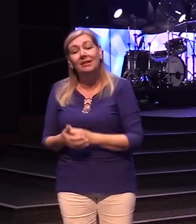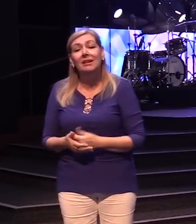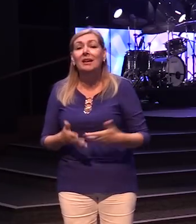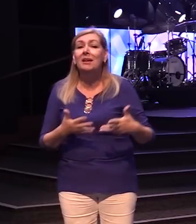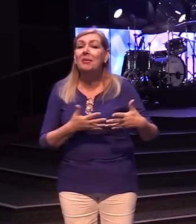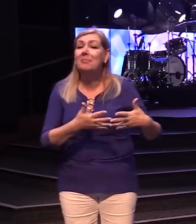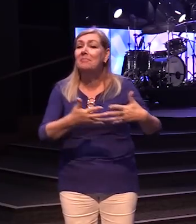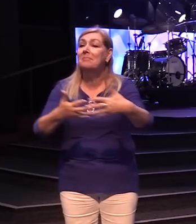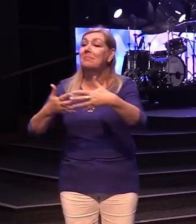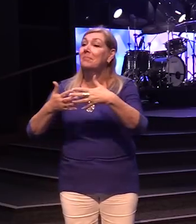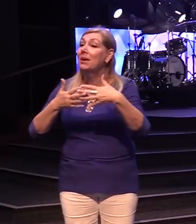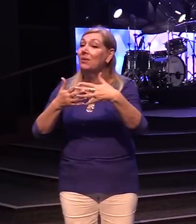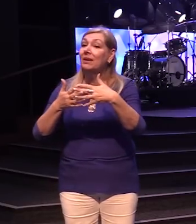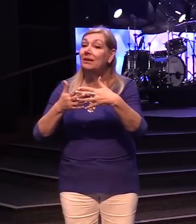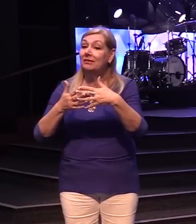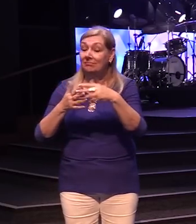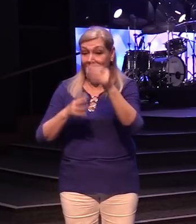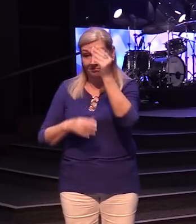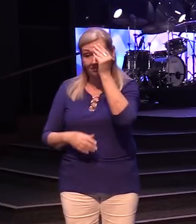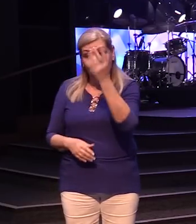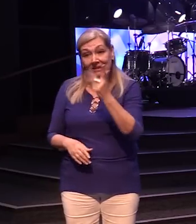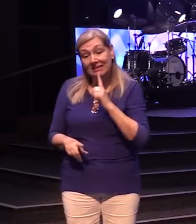America is different.